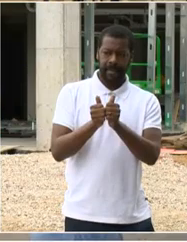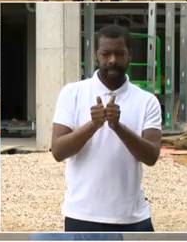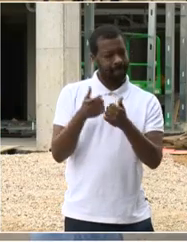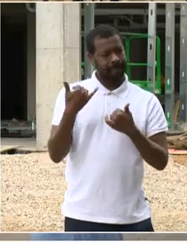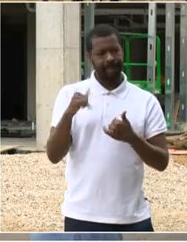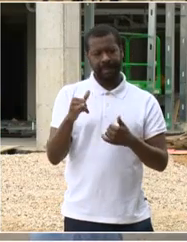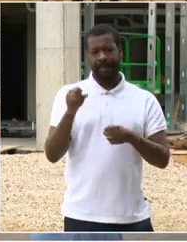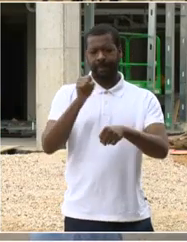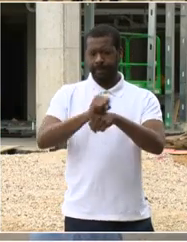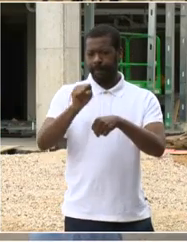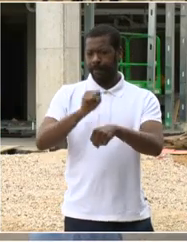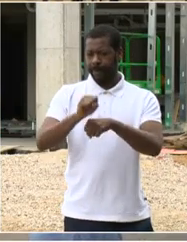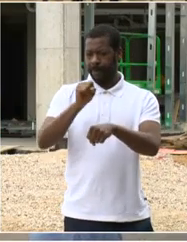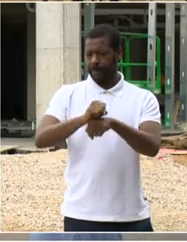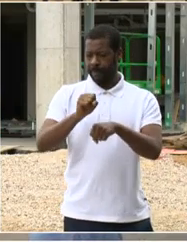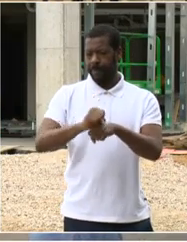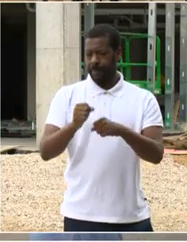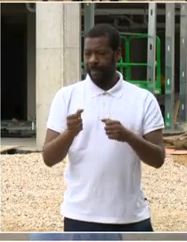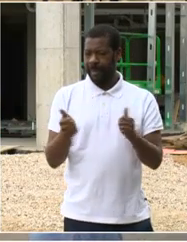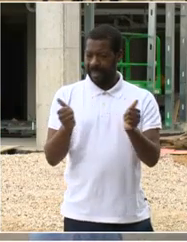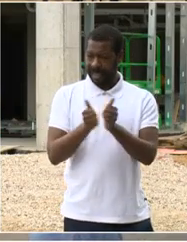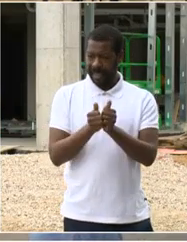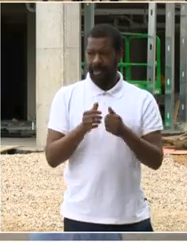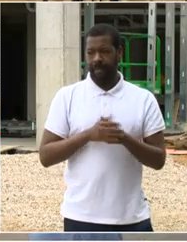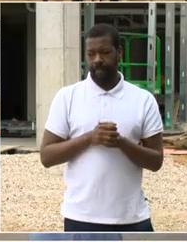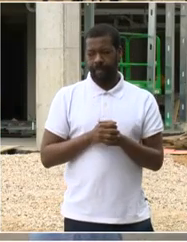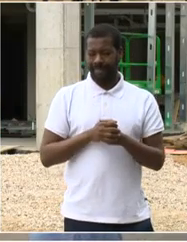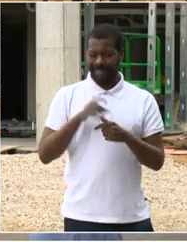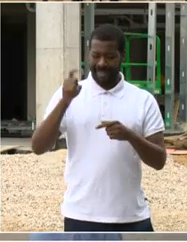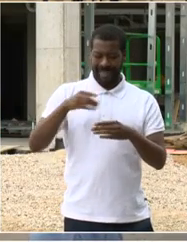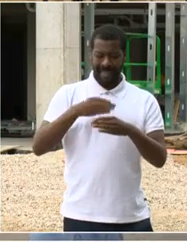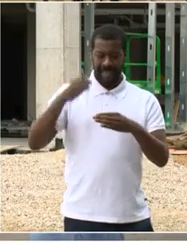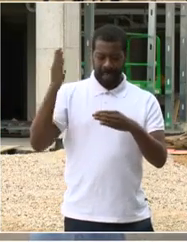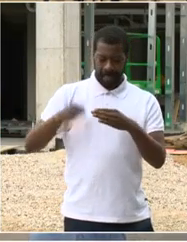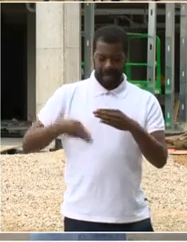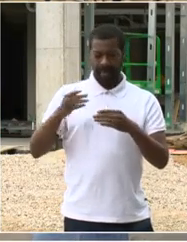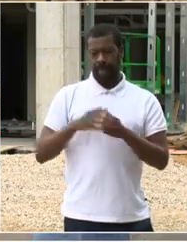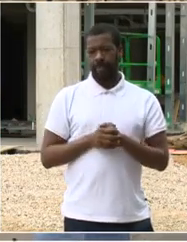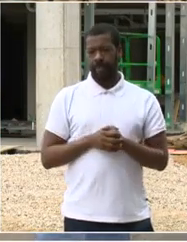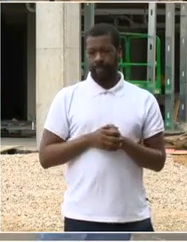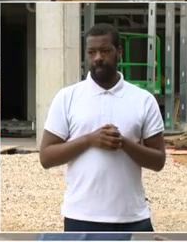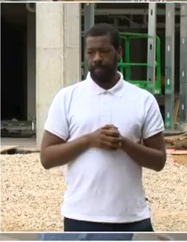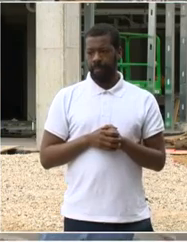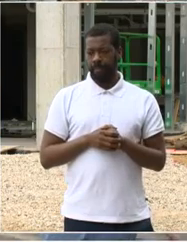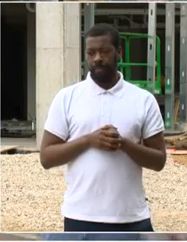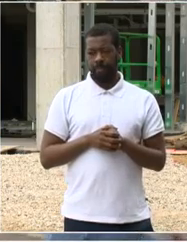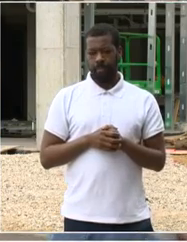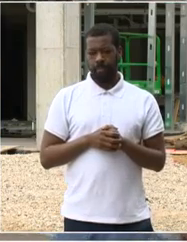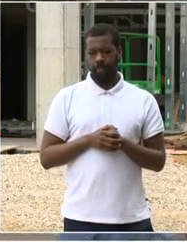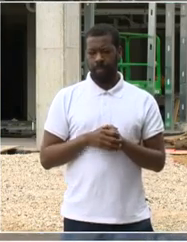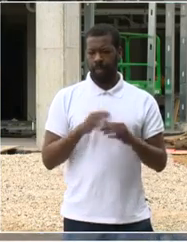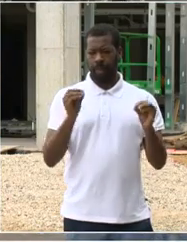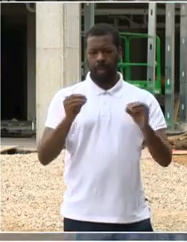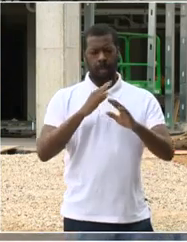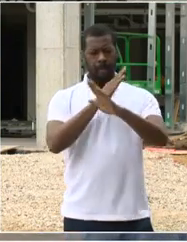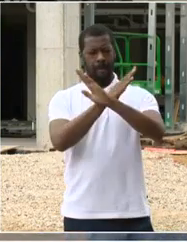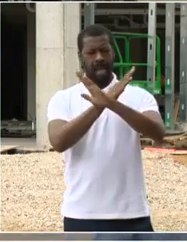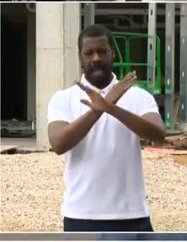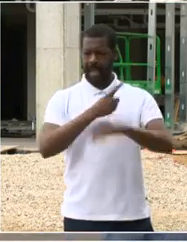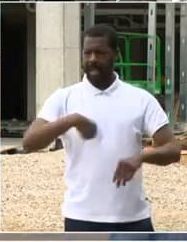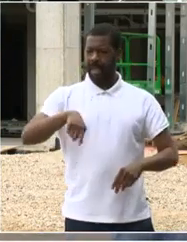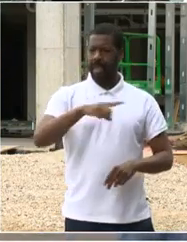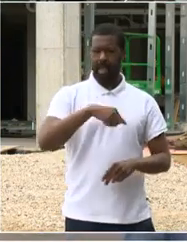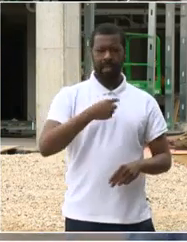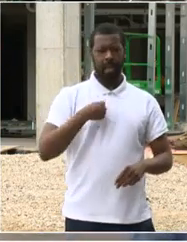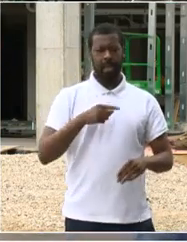long list of worthy projects that need to get done. And the only thing that's standing in the way, because our